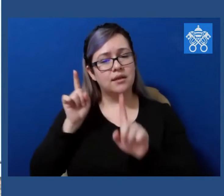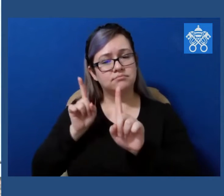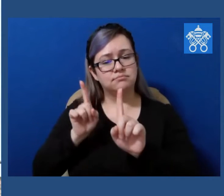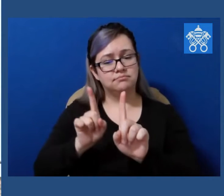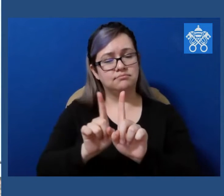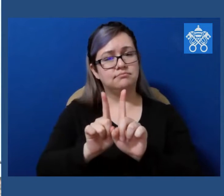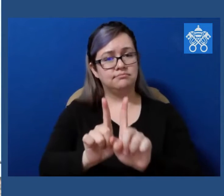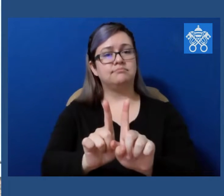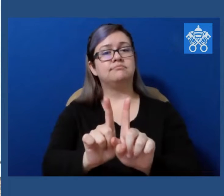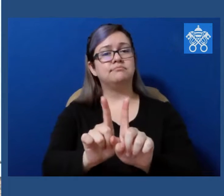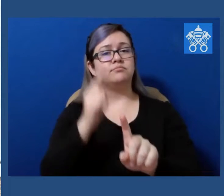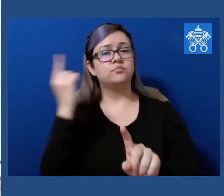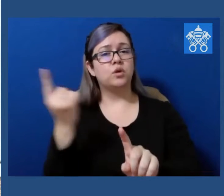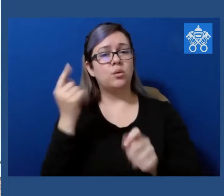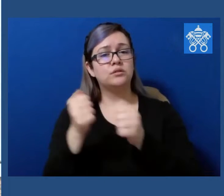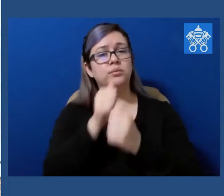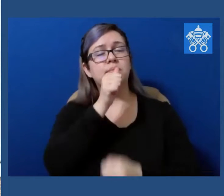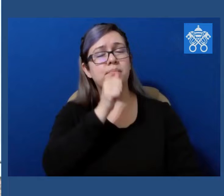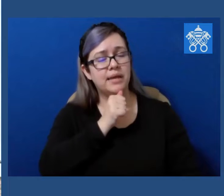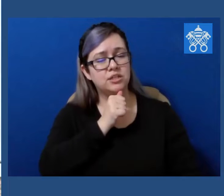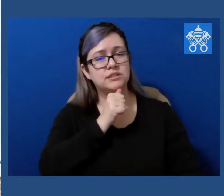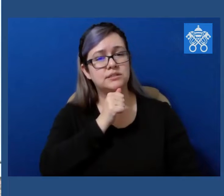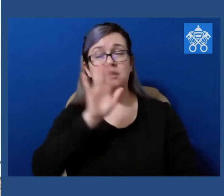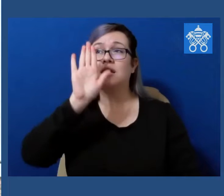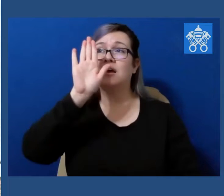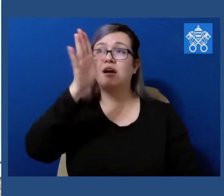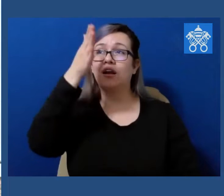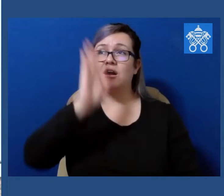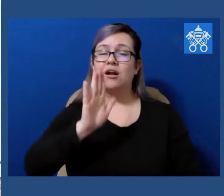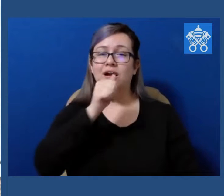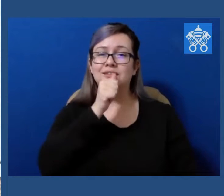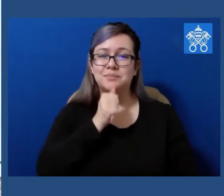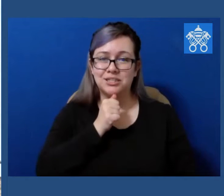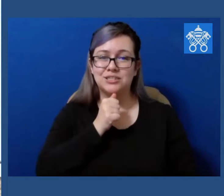and accompanies us with patience, the patience of God.